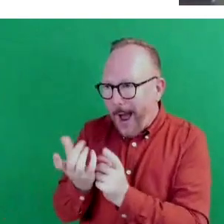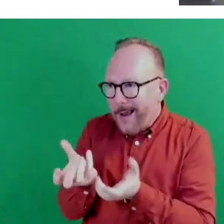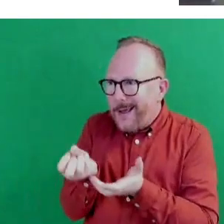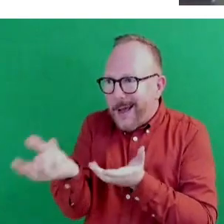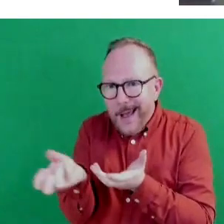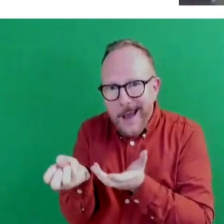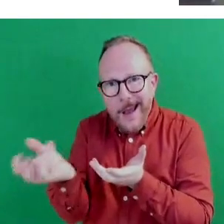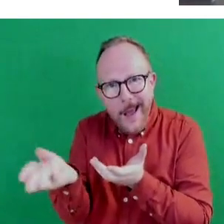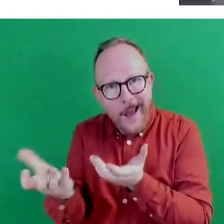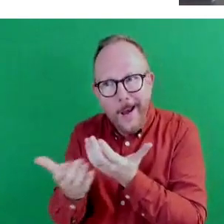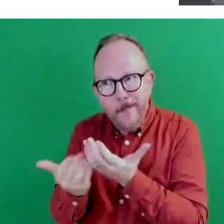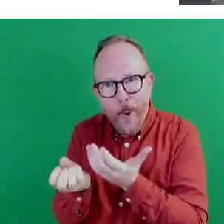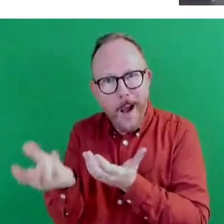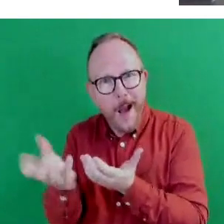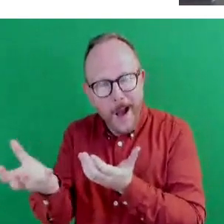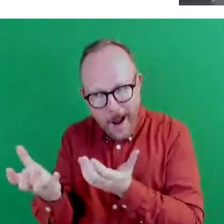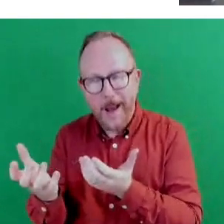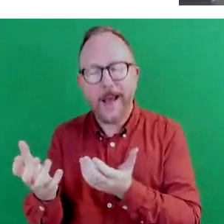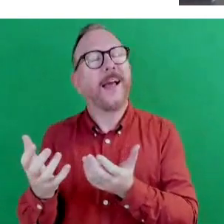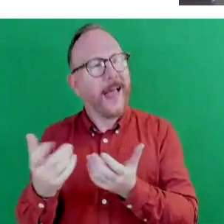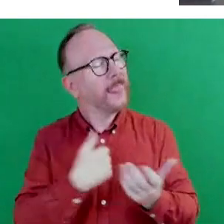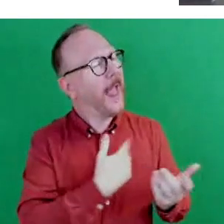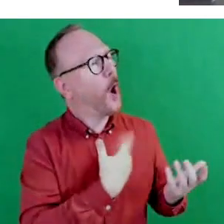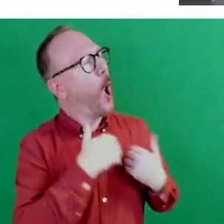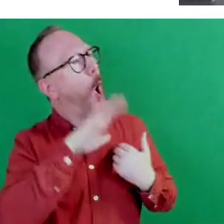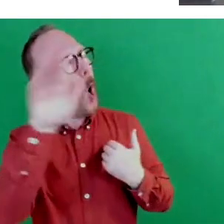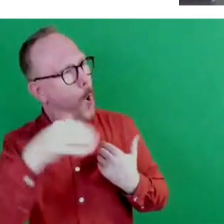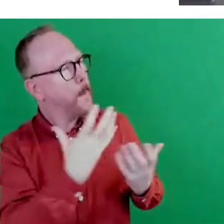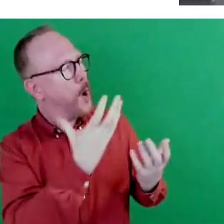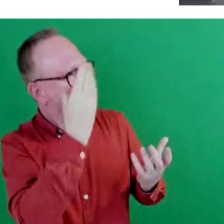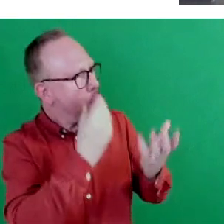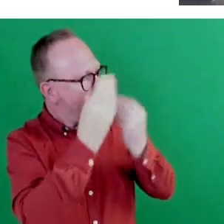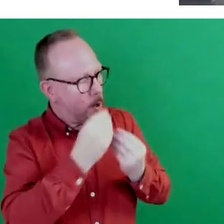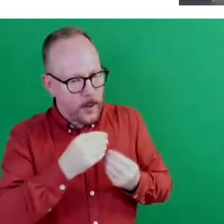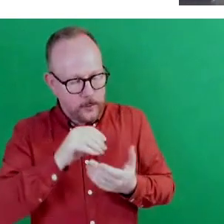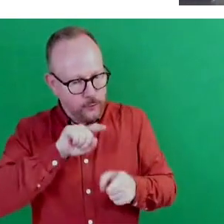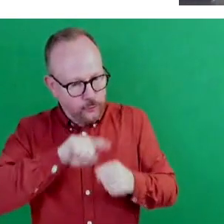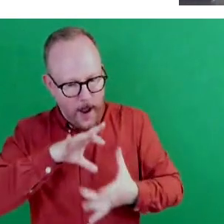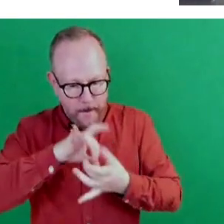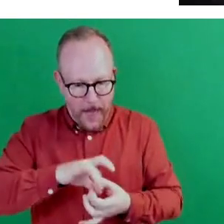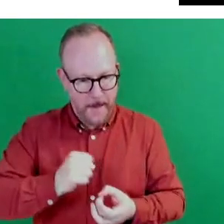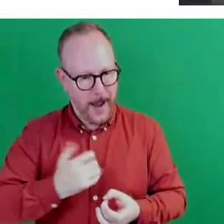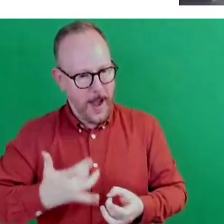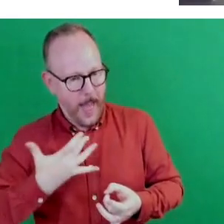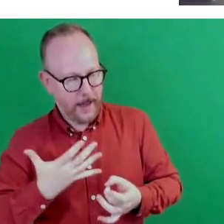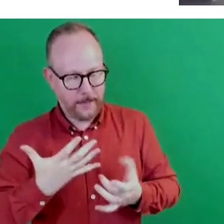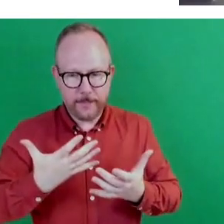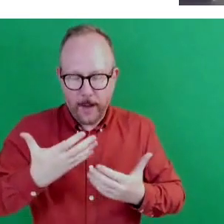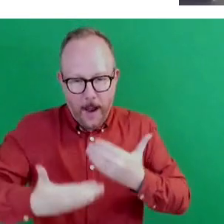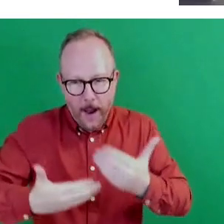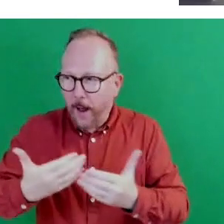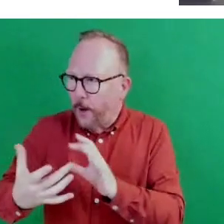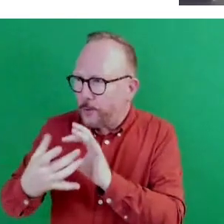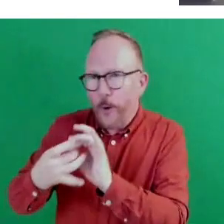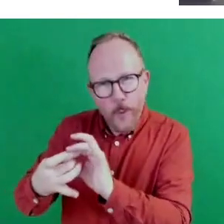and a little bit sort of like coaching people through these CBT interventions, essentially. We work